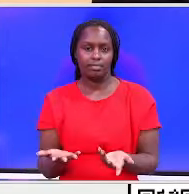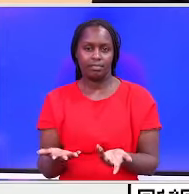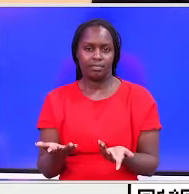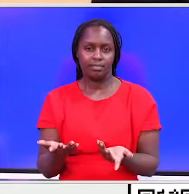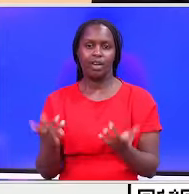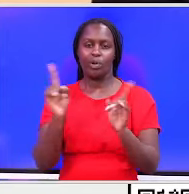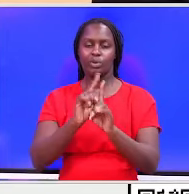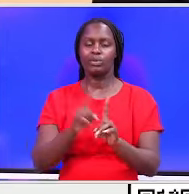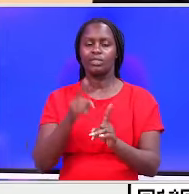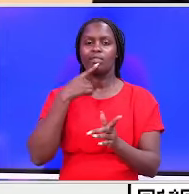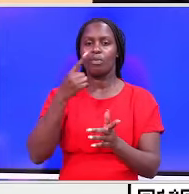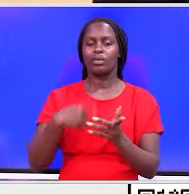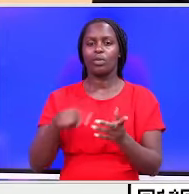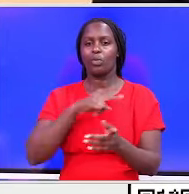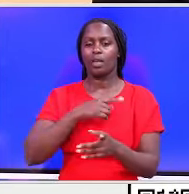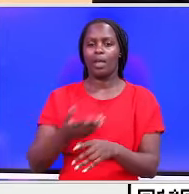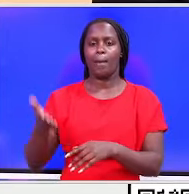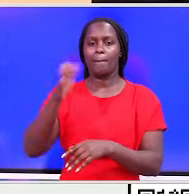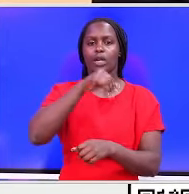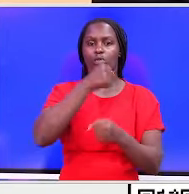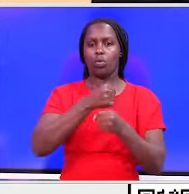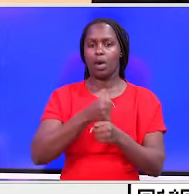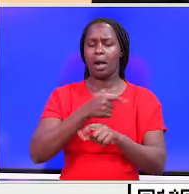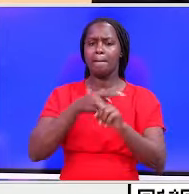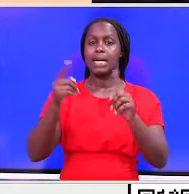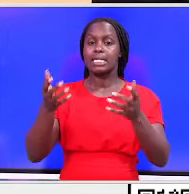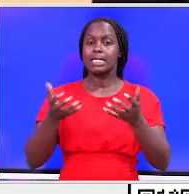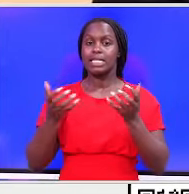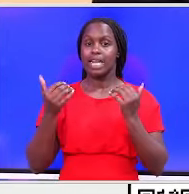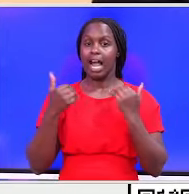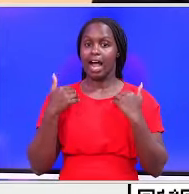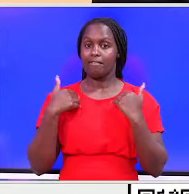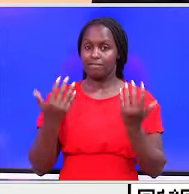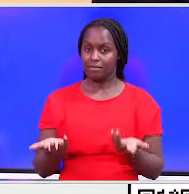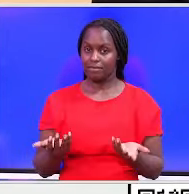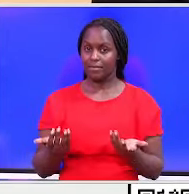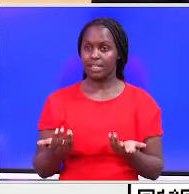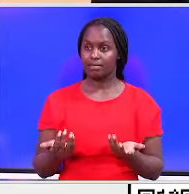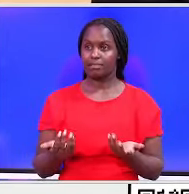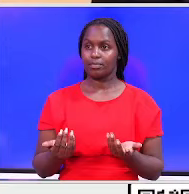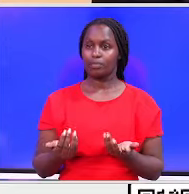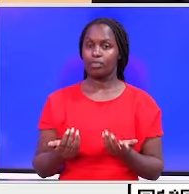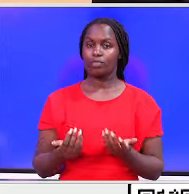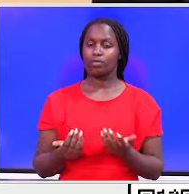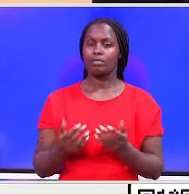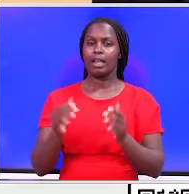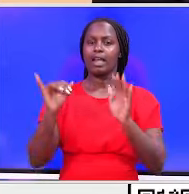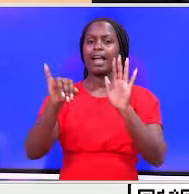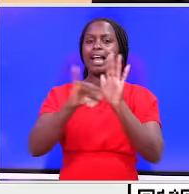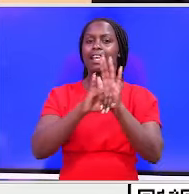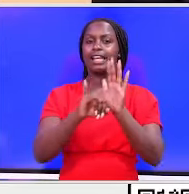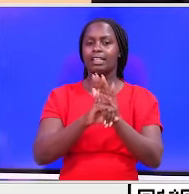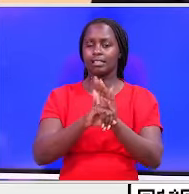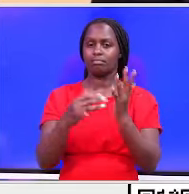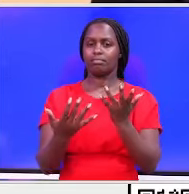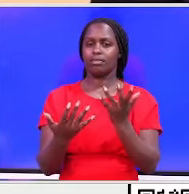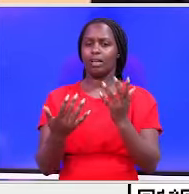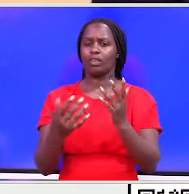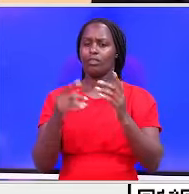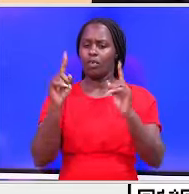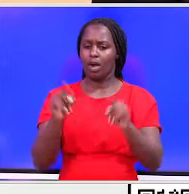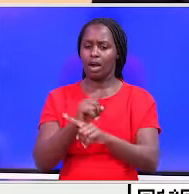least there was need to give the indicators of the calling off of the strike, which